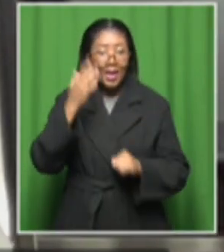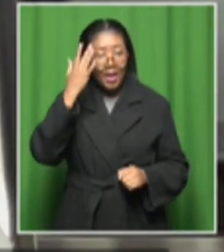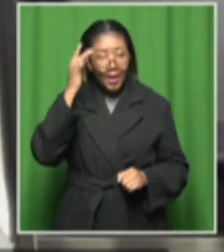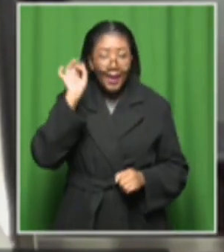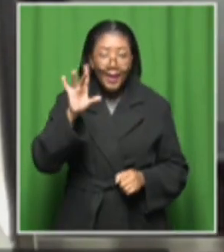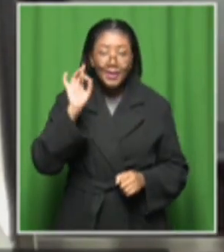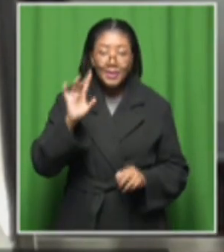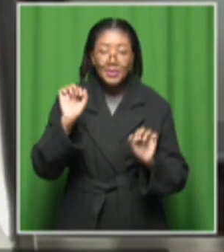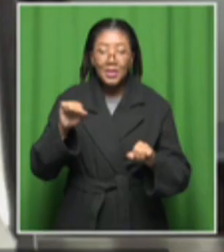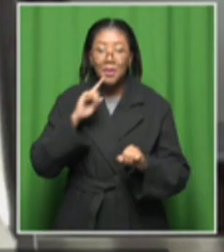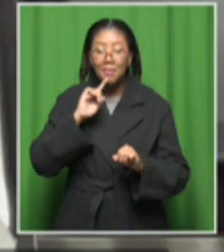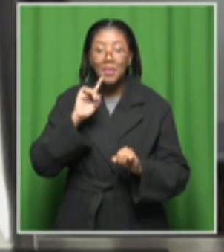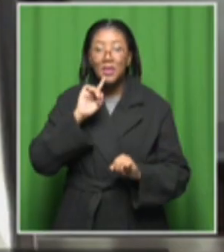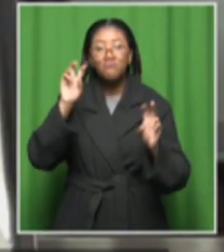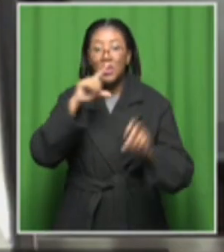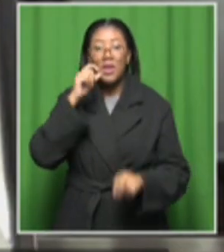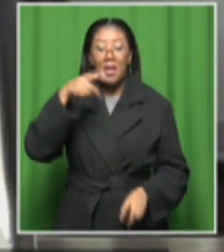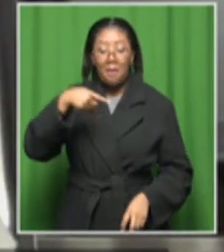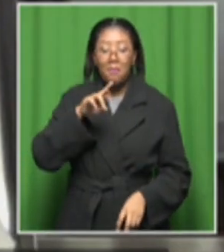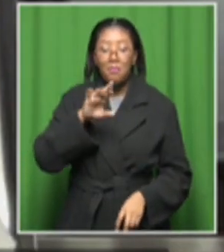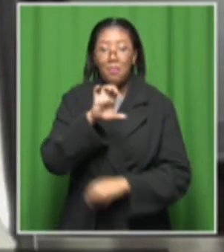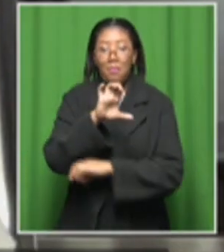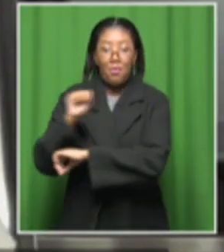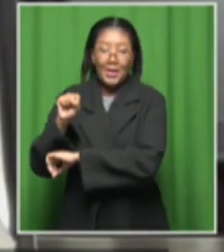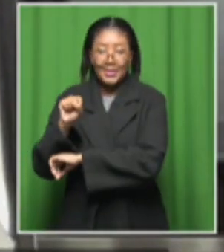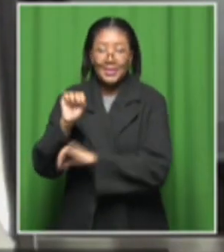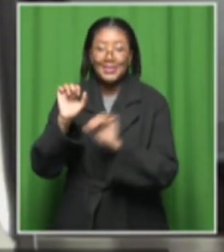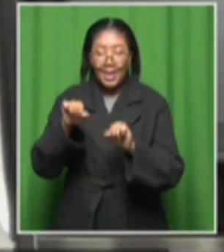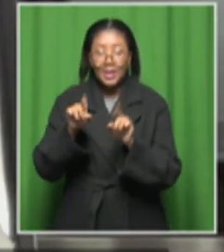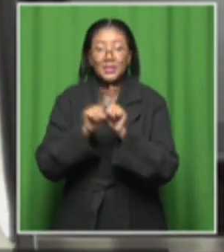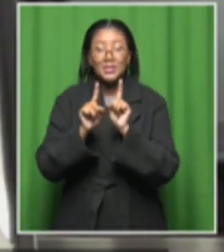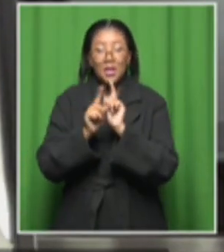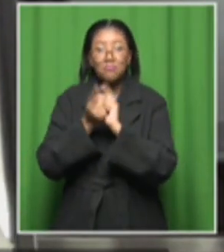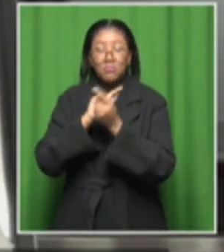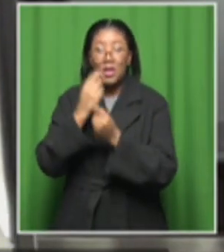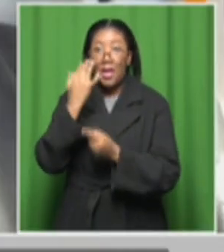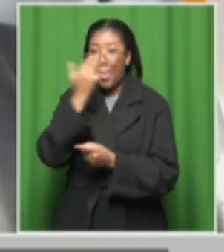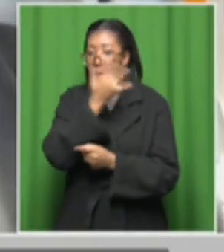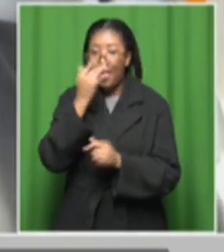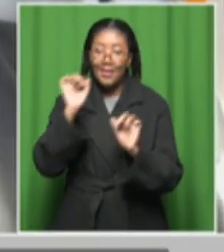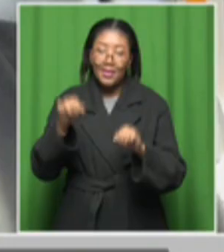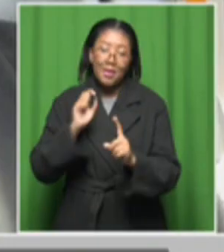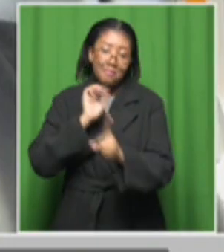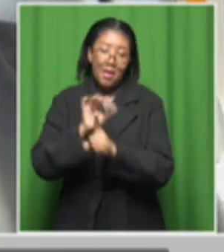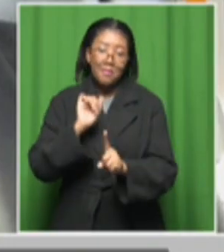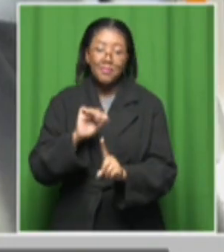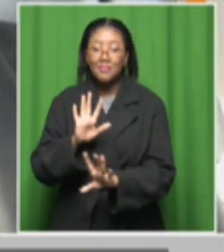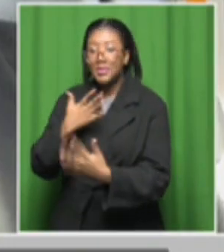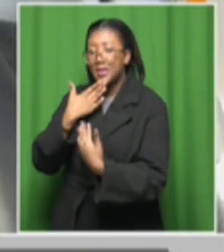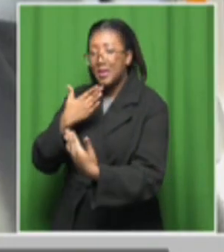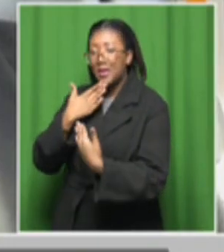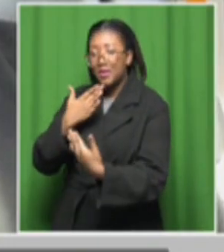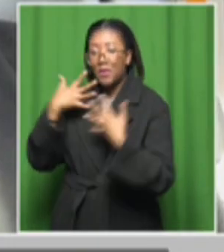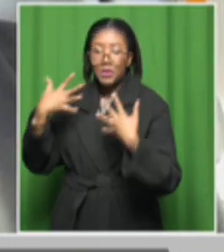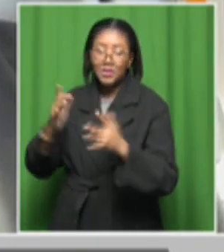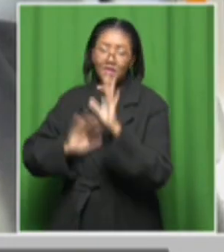give a condition called PRES that can potentially also affect the eyes as well. Dr. Bongani, thank you for weighing in and being